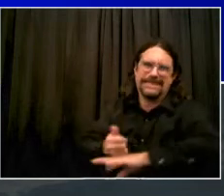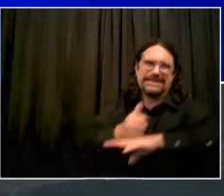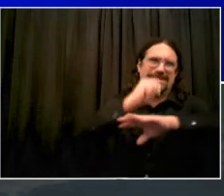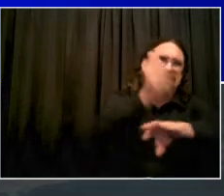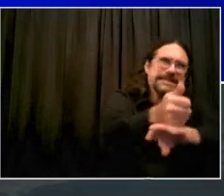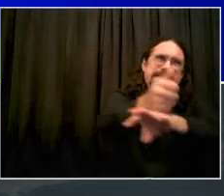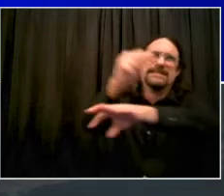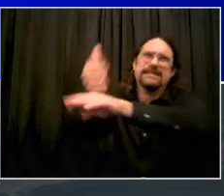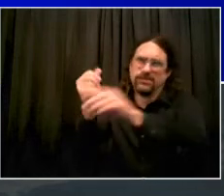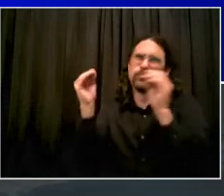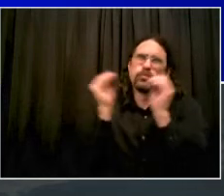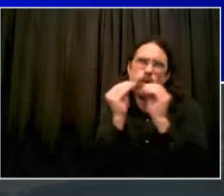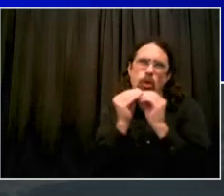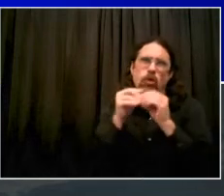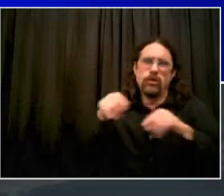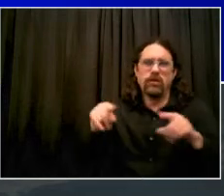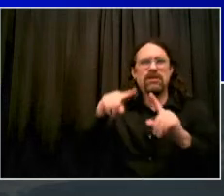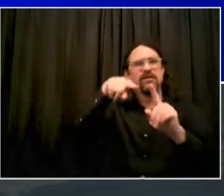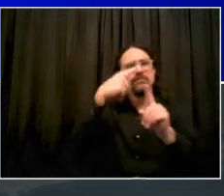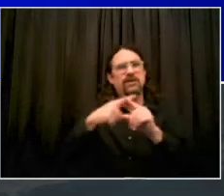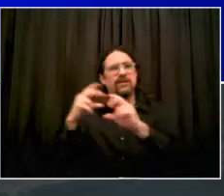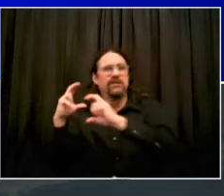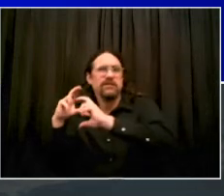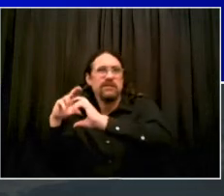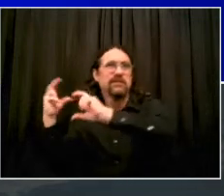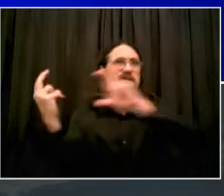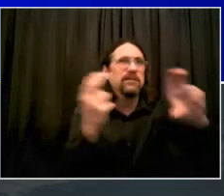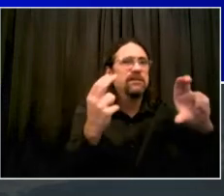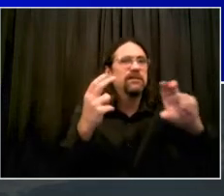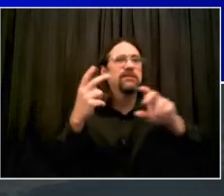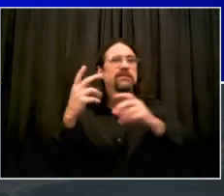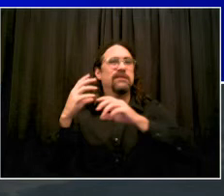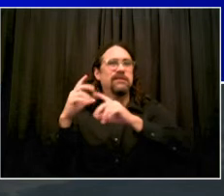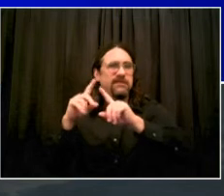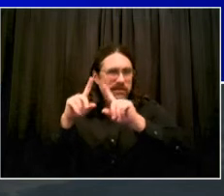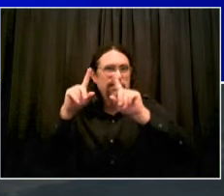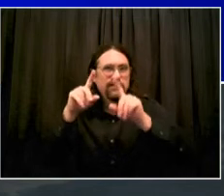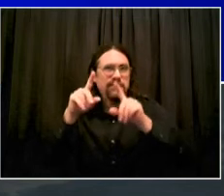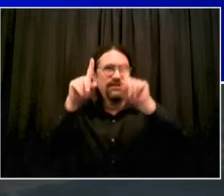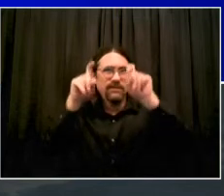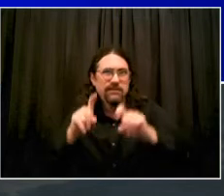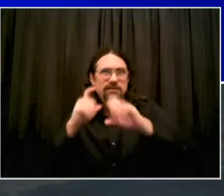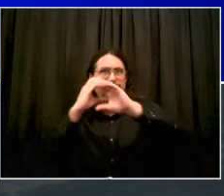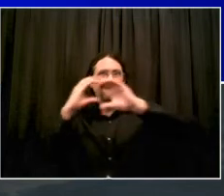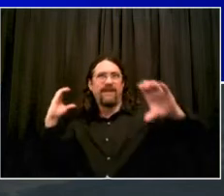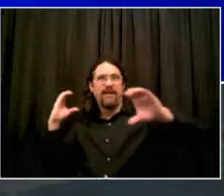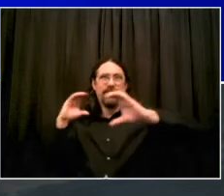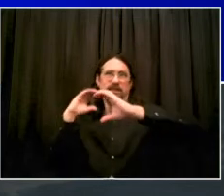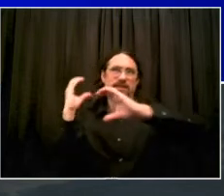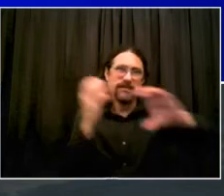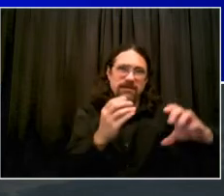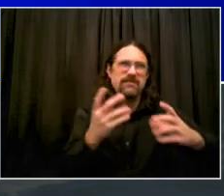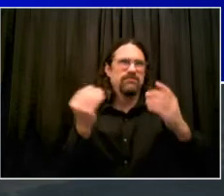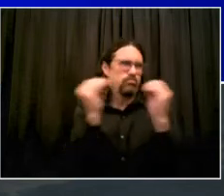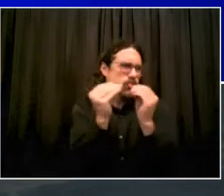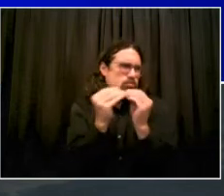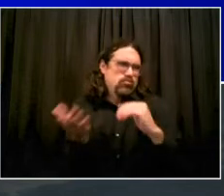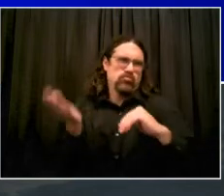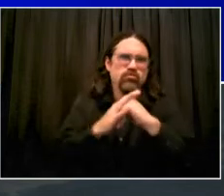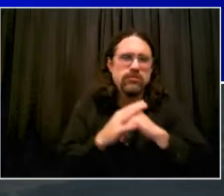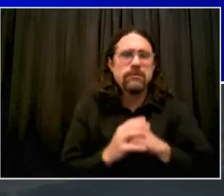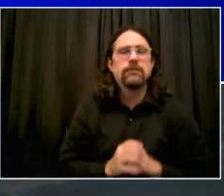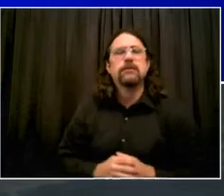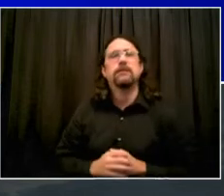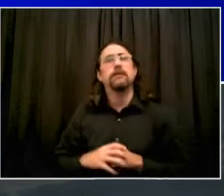free, encouraging testing, getting people good information, pushing back against misinformation. And